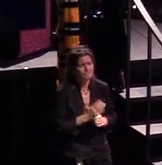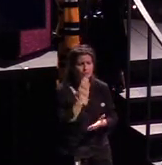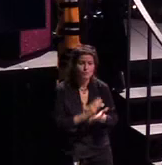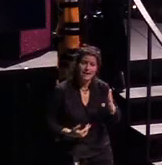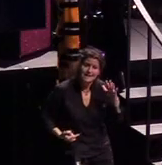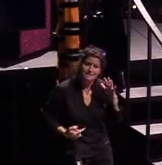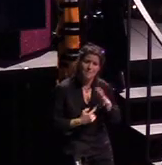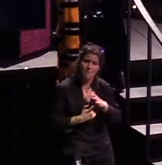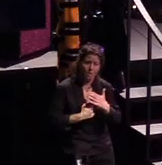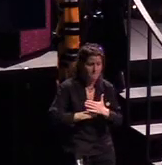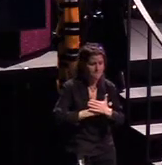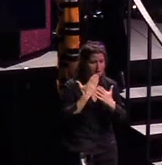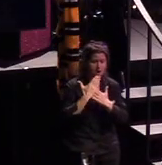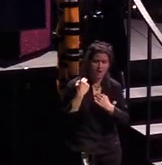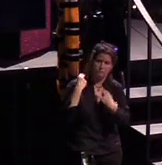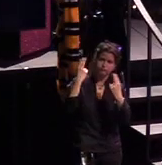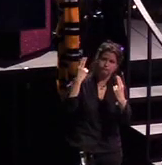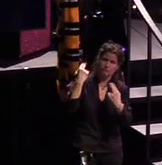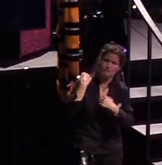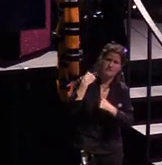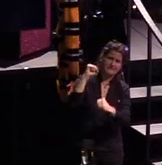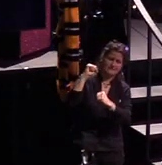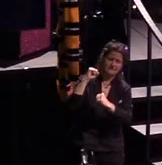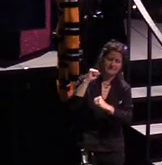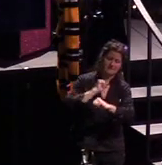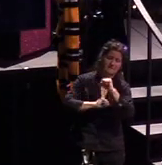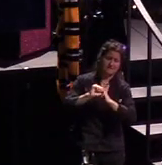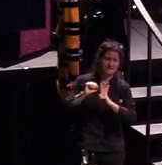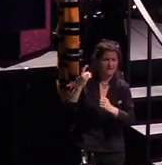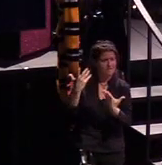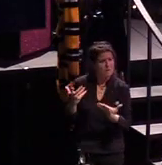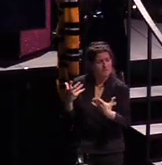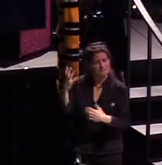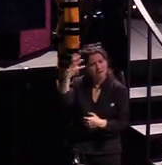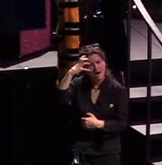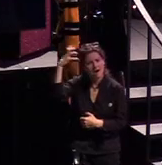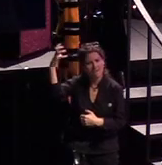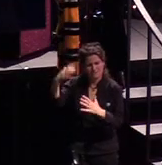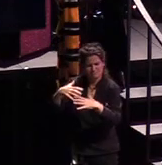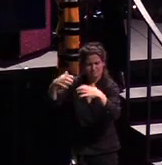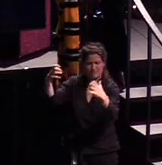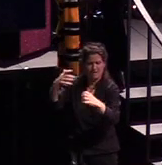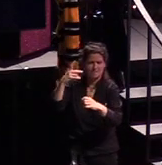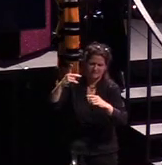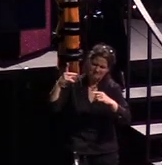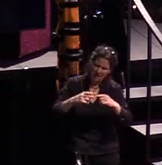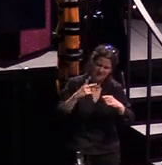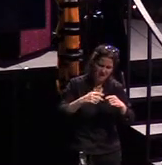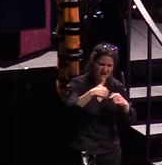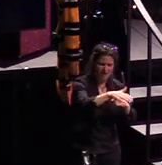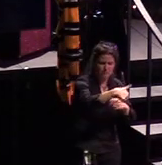of resistance when governments are making thousands of adjustments to cut people out of our society